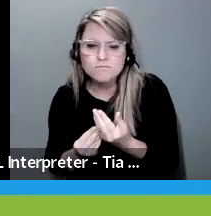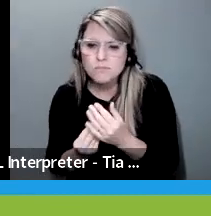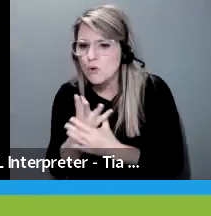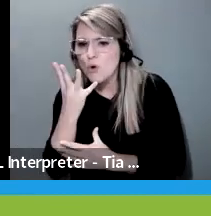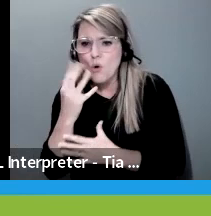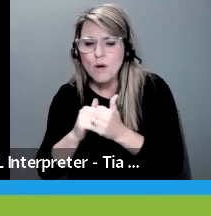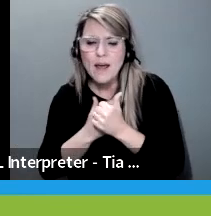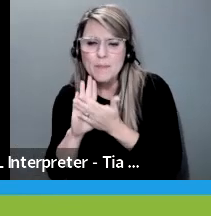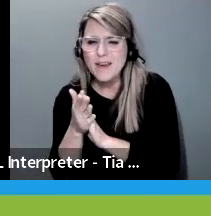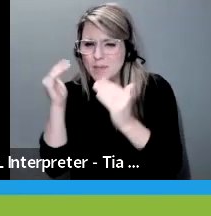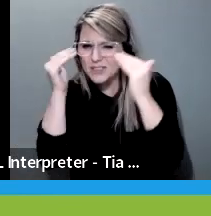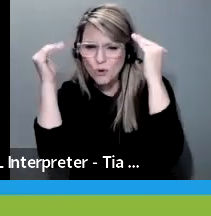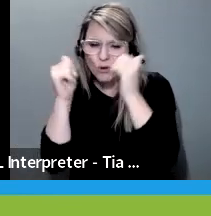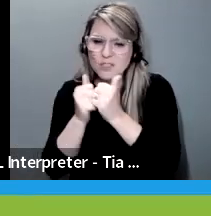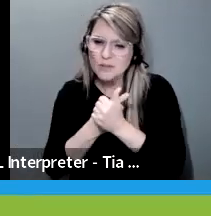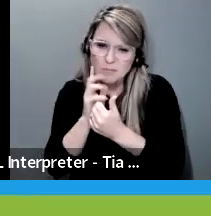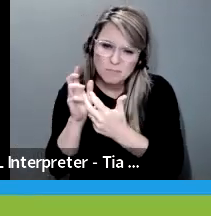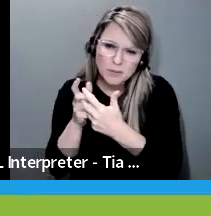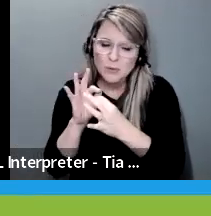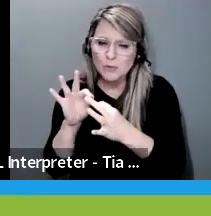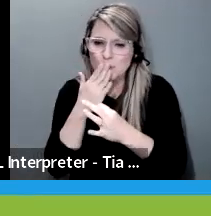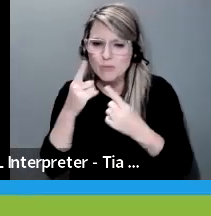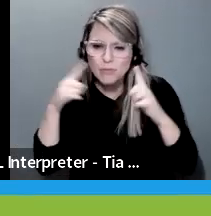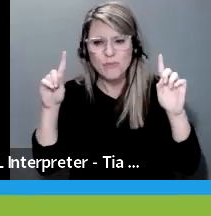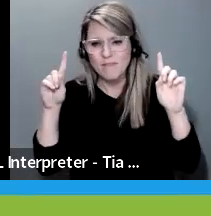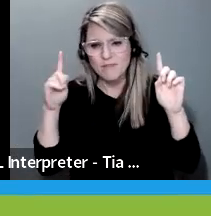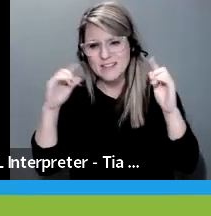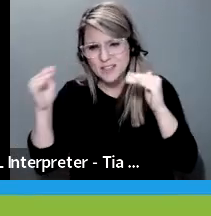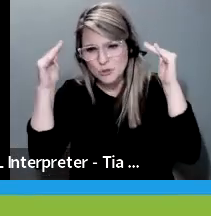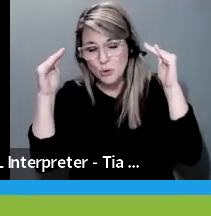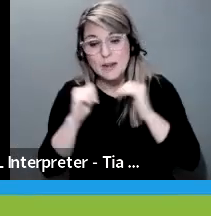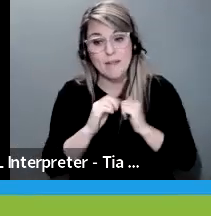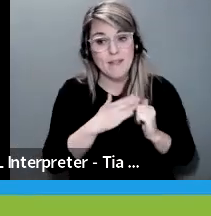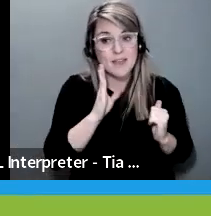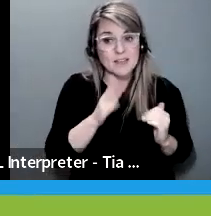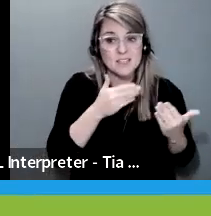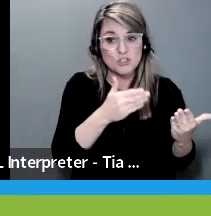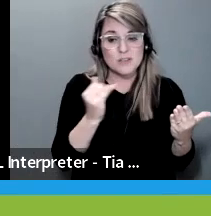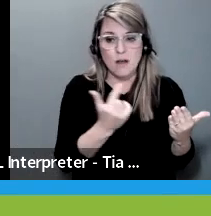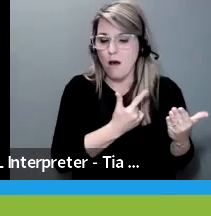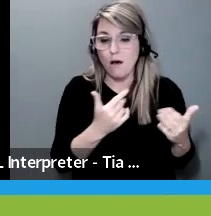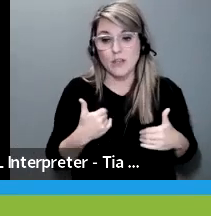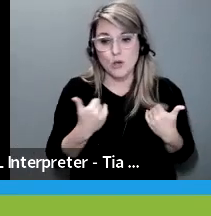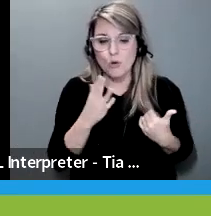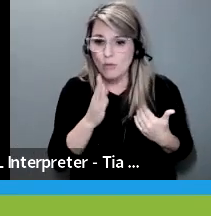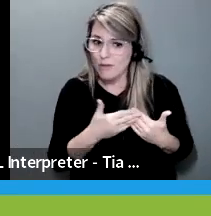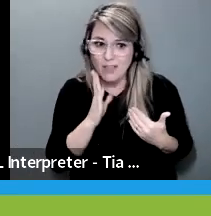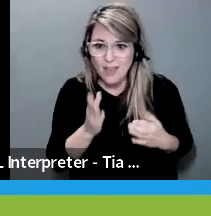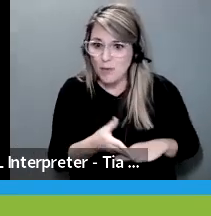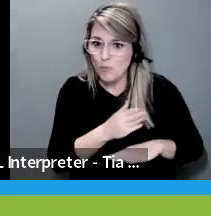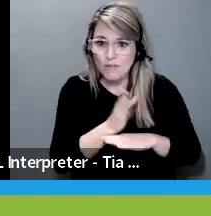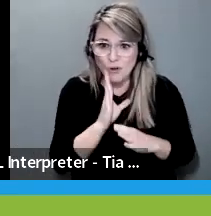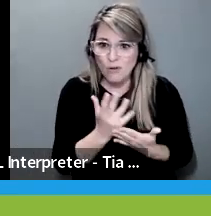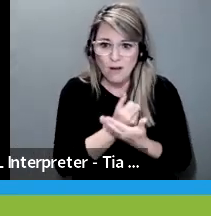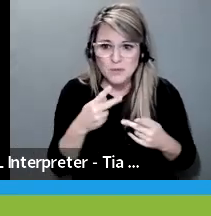for adulthood and to thrive. And the research suggests that youth in all walks of life improve their chances for success and